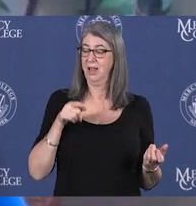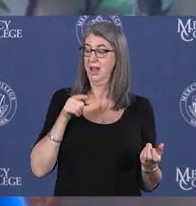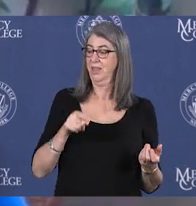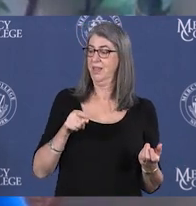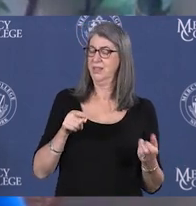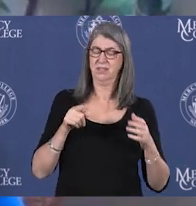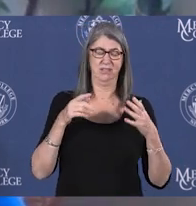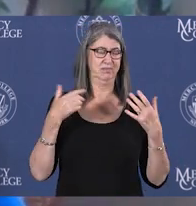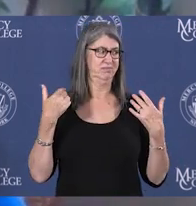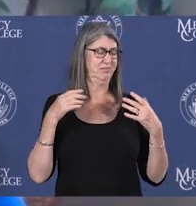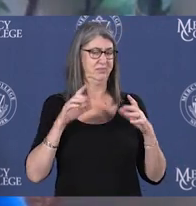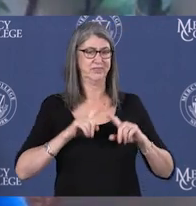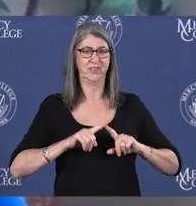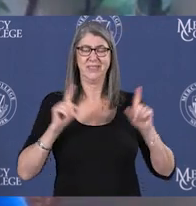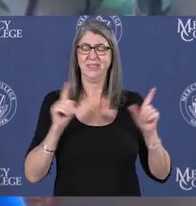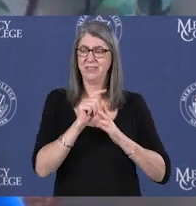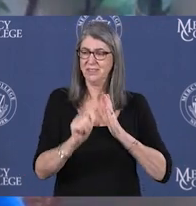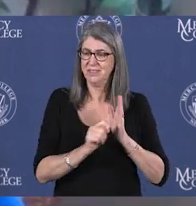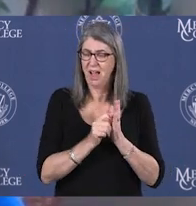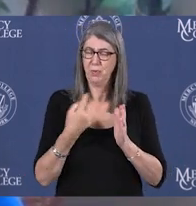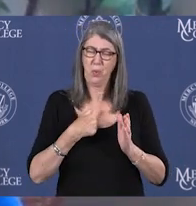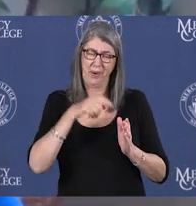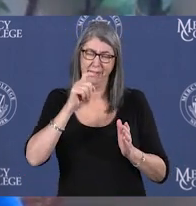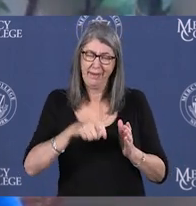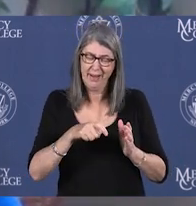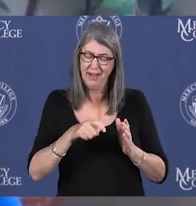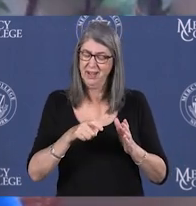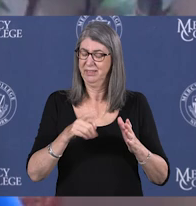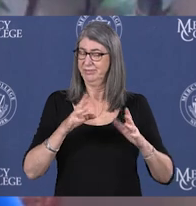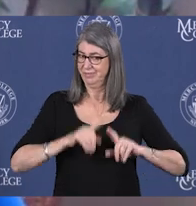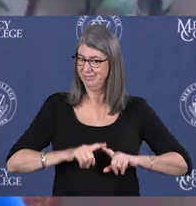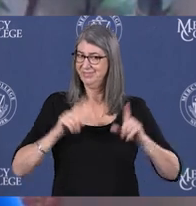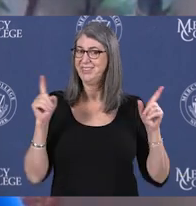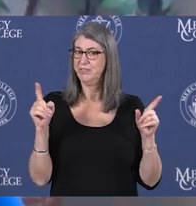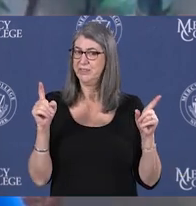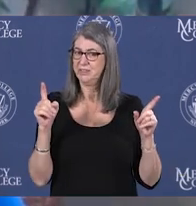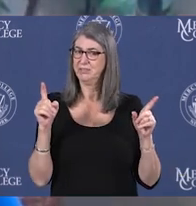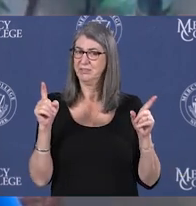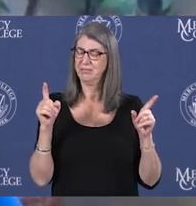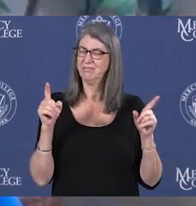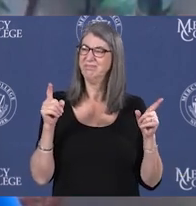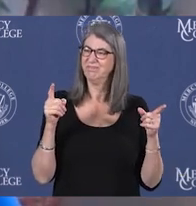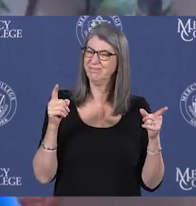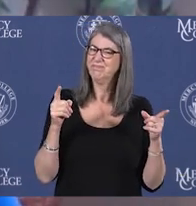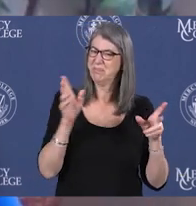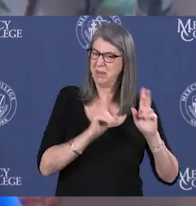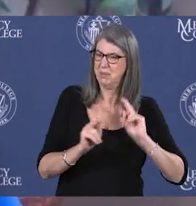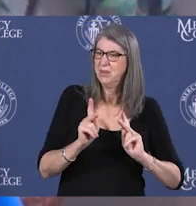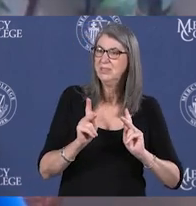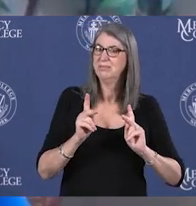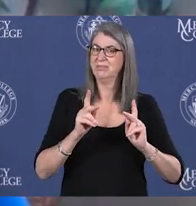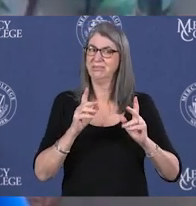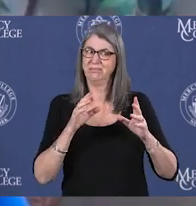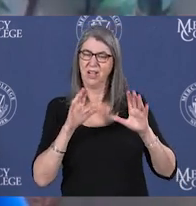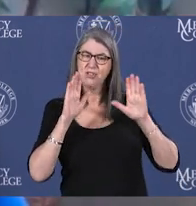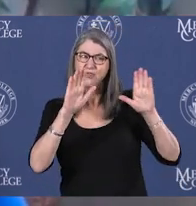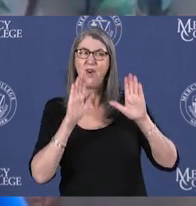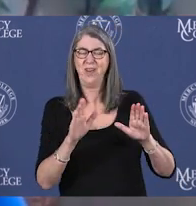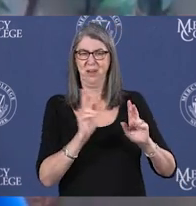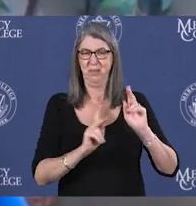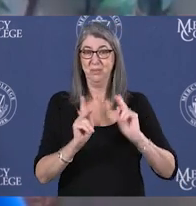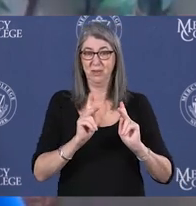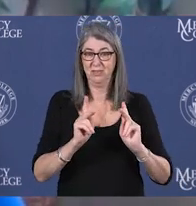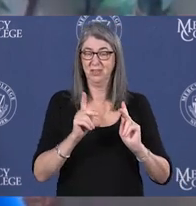these extraordinary times, we need extraordinary measures and extraordinary people. We